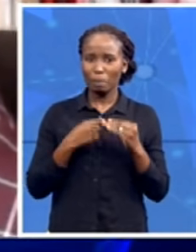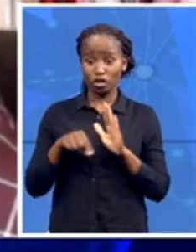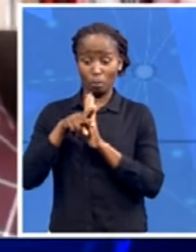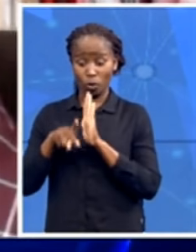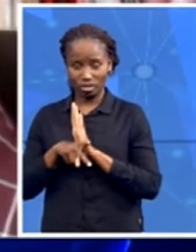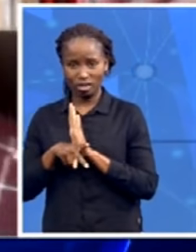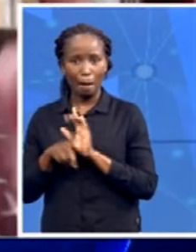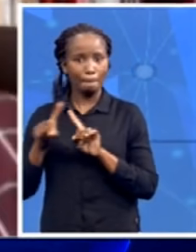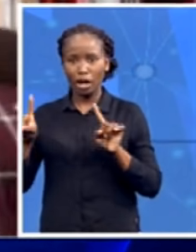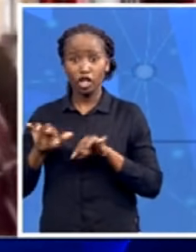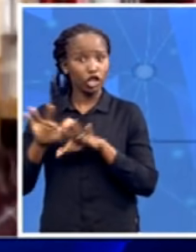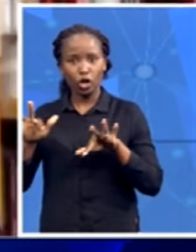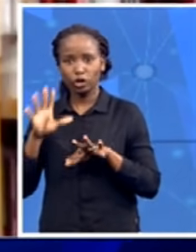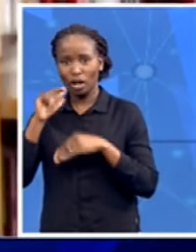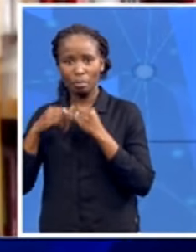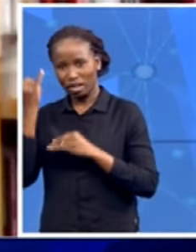ideology.